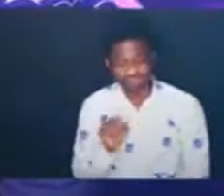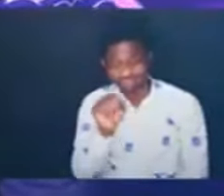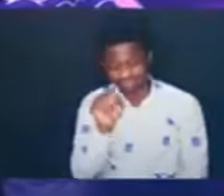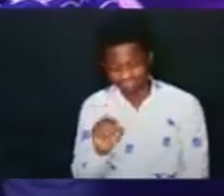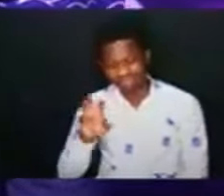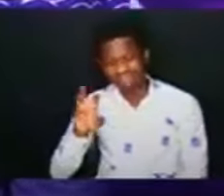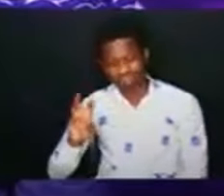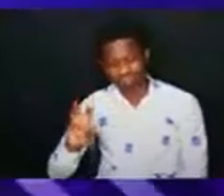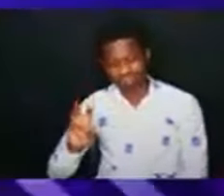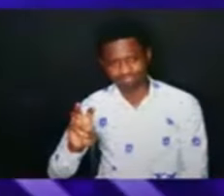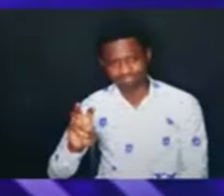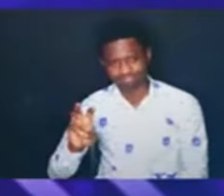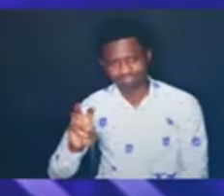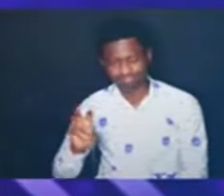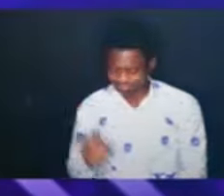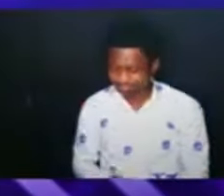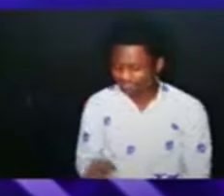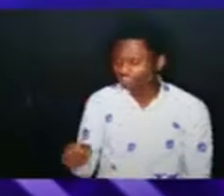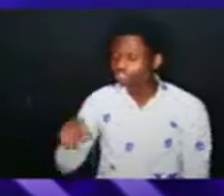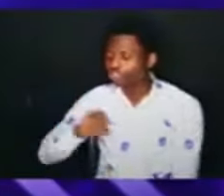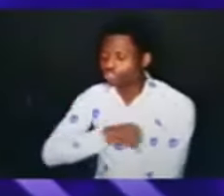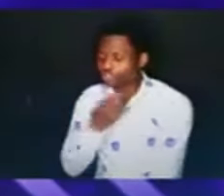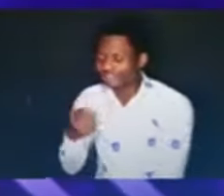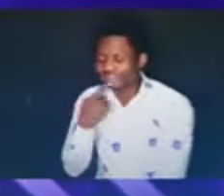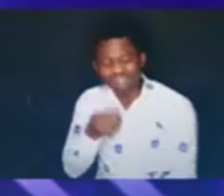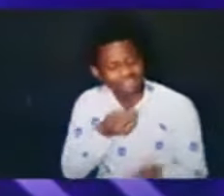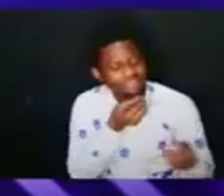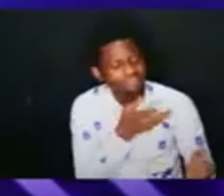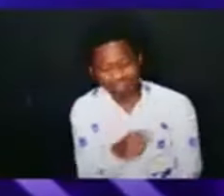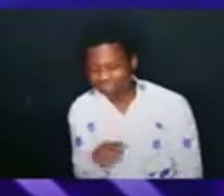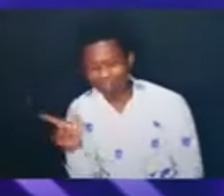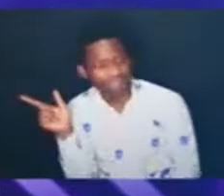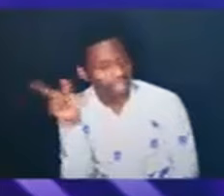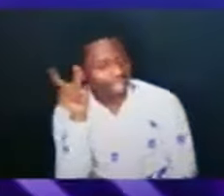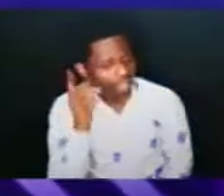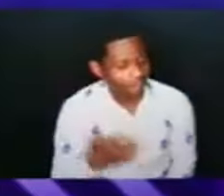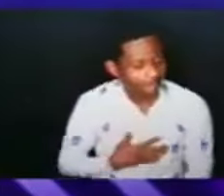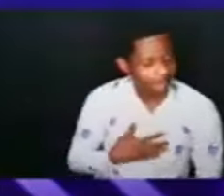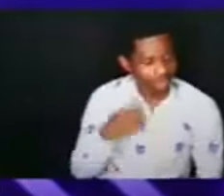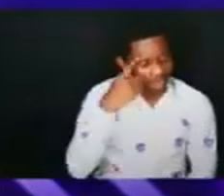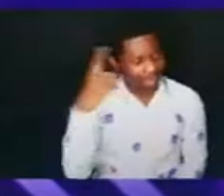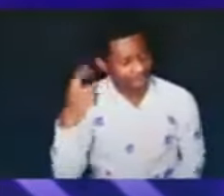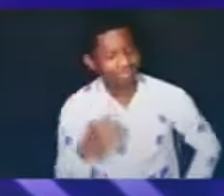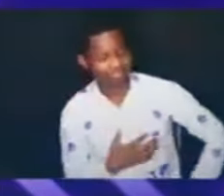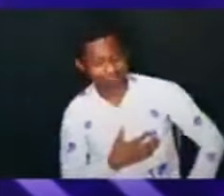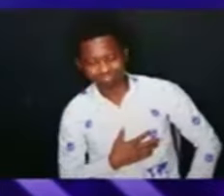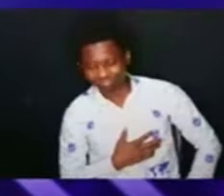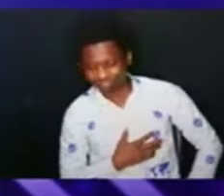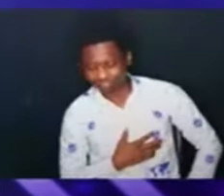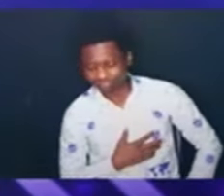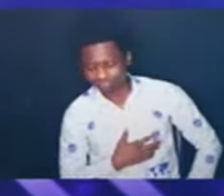6. He said to them, listen to this dream I had, and this is a